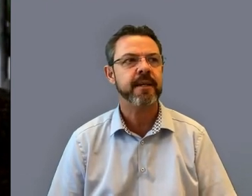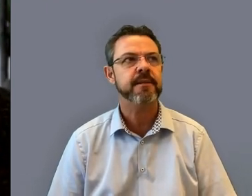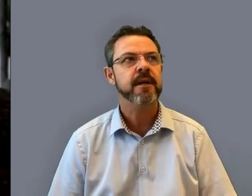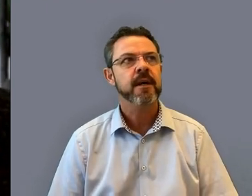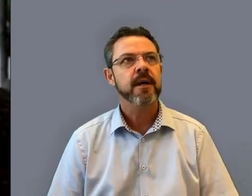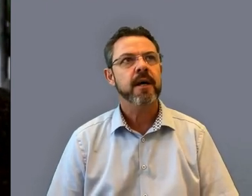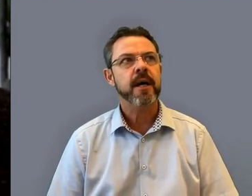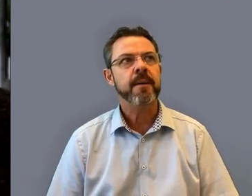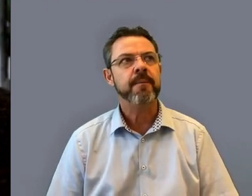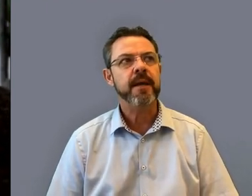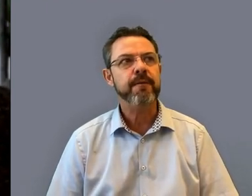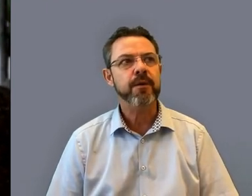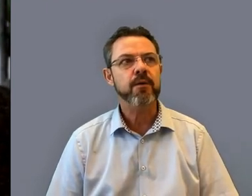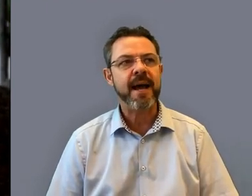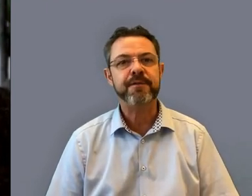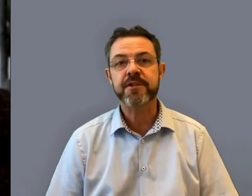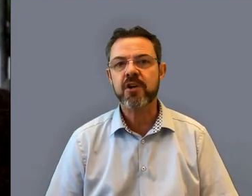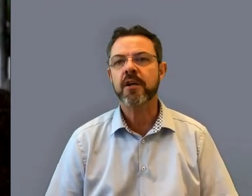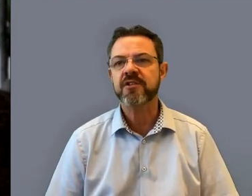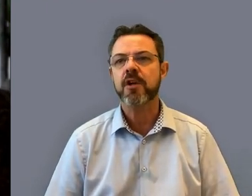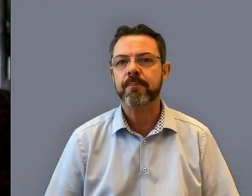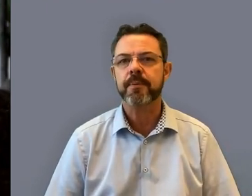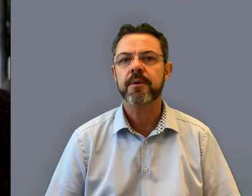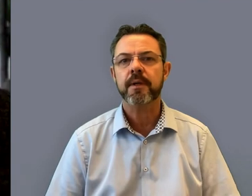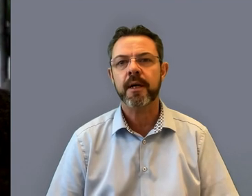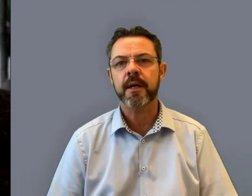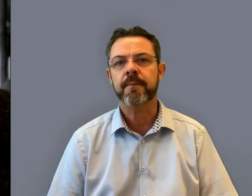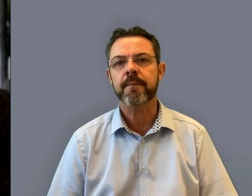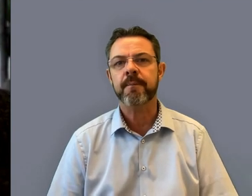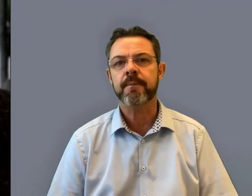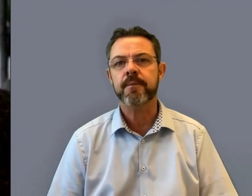is the fact that if you have start-stop